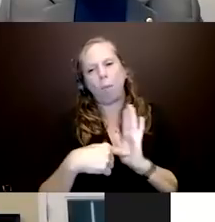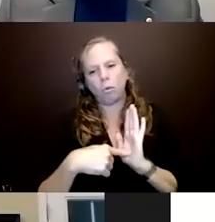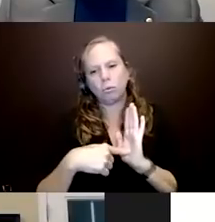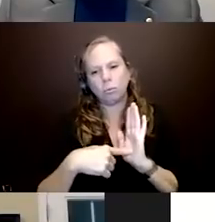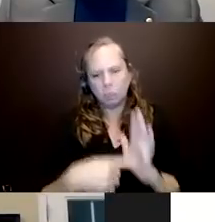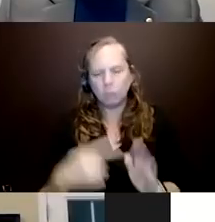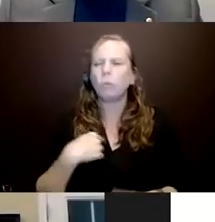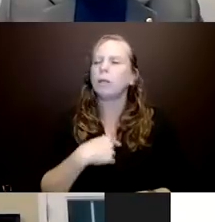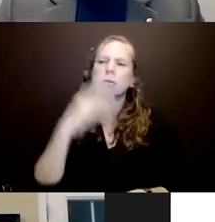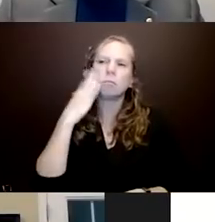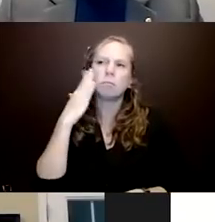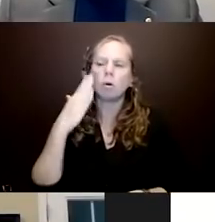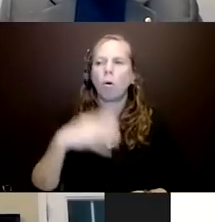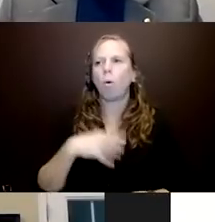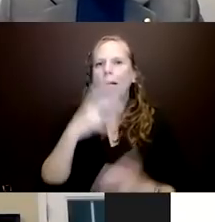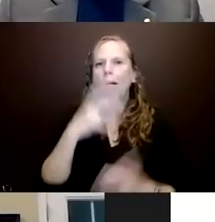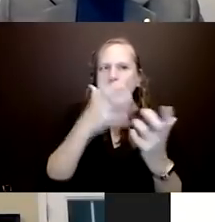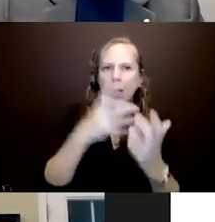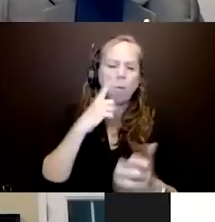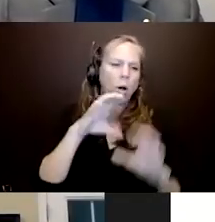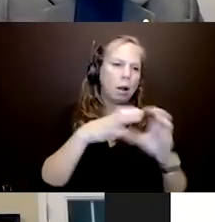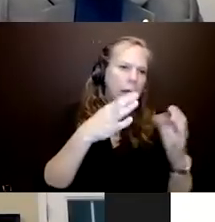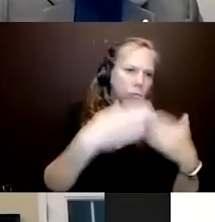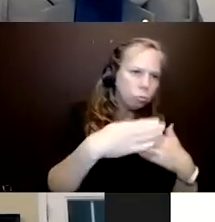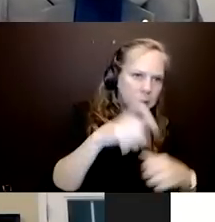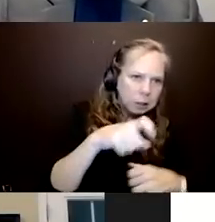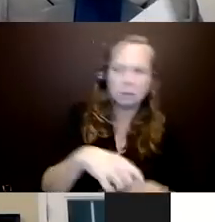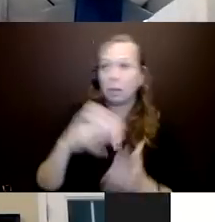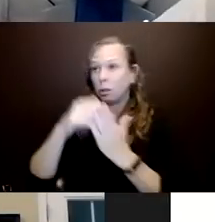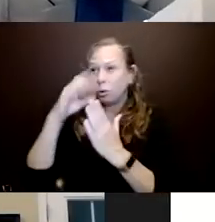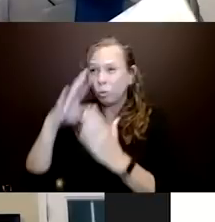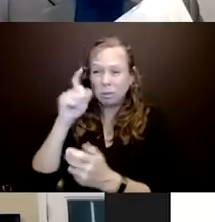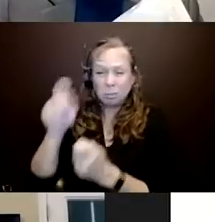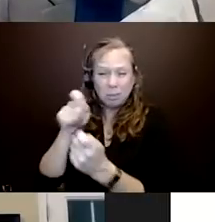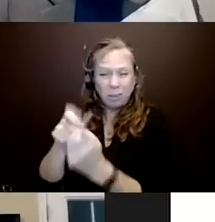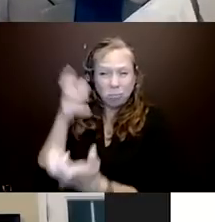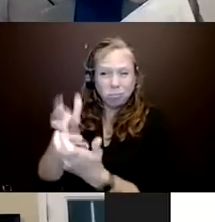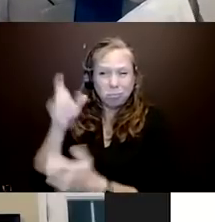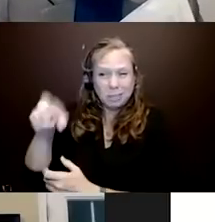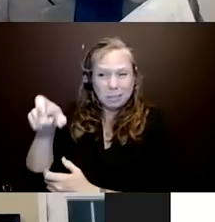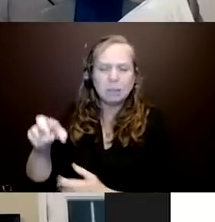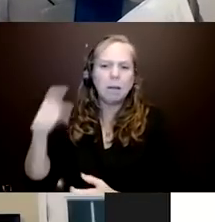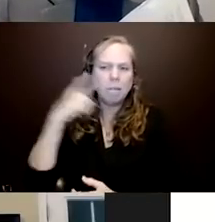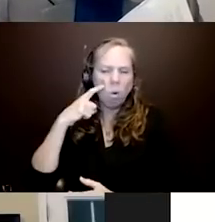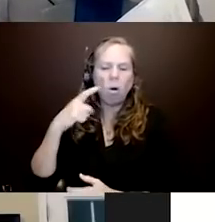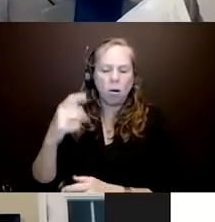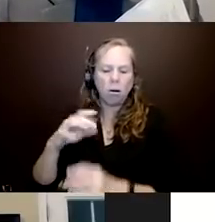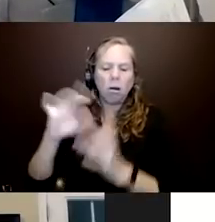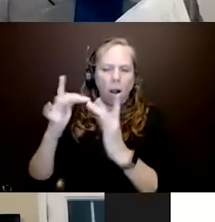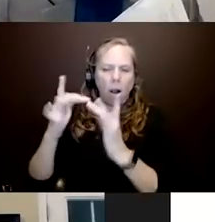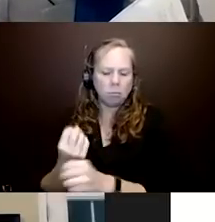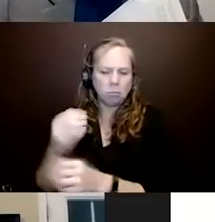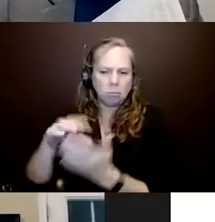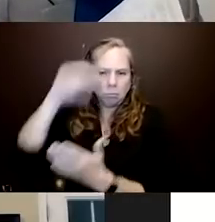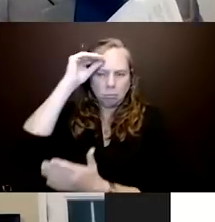be adapted by the classroom needs, by the student needs that are participating in the virtual environment. And so whenever you